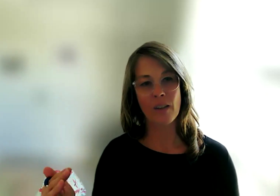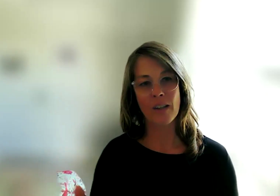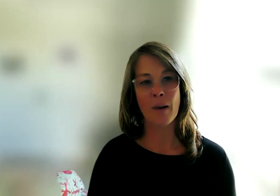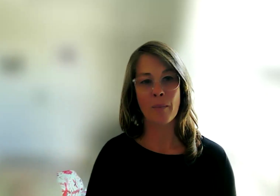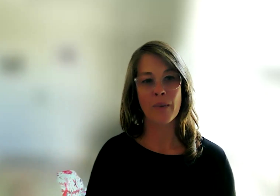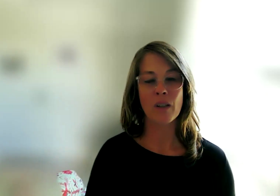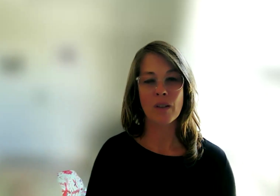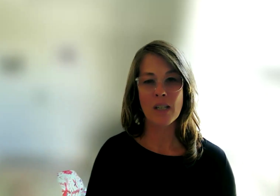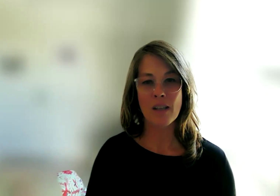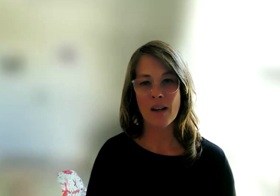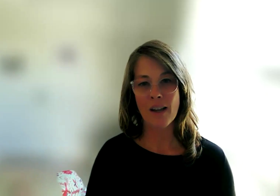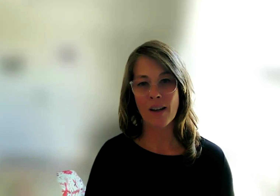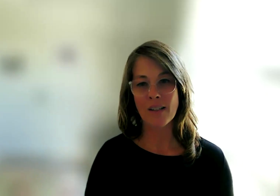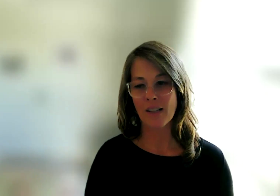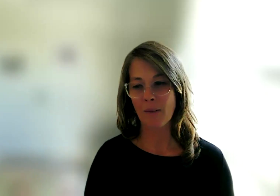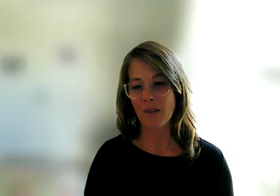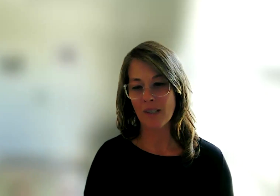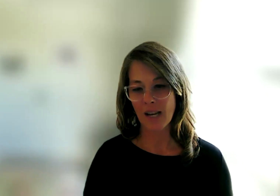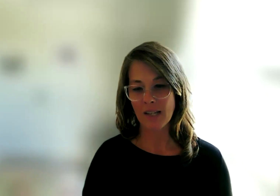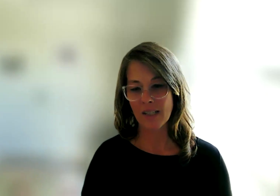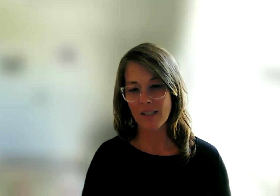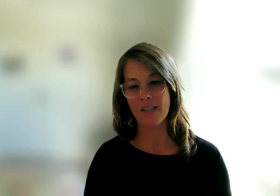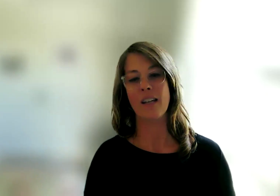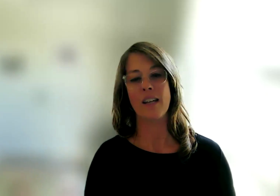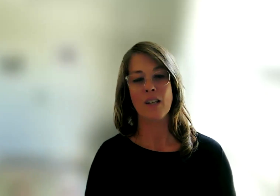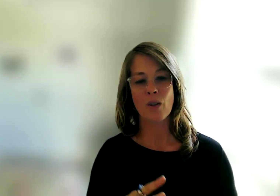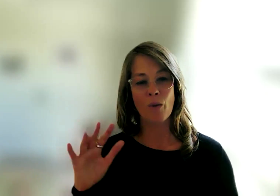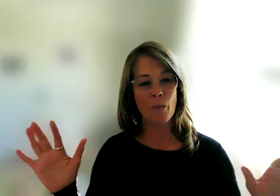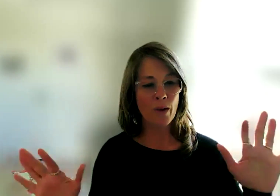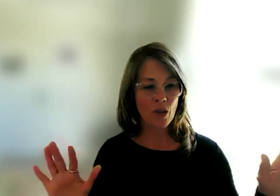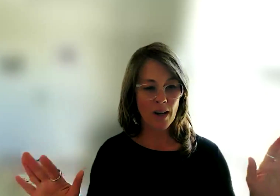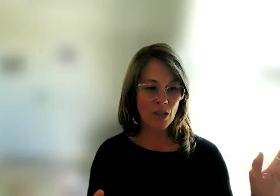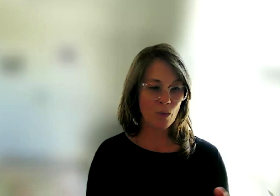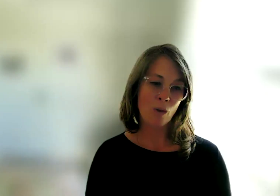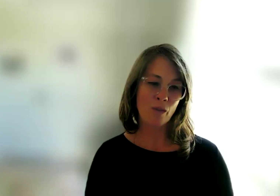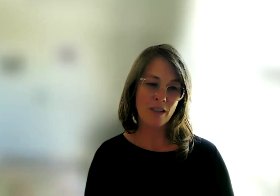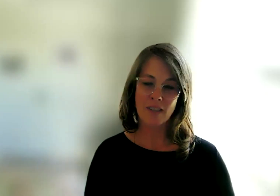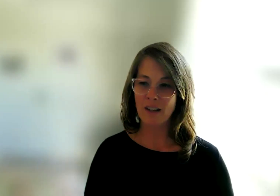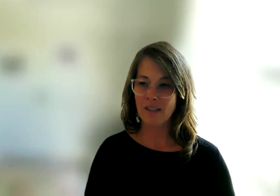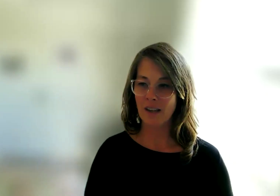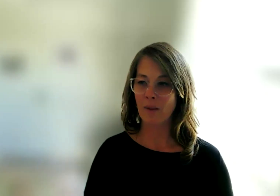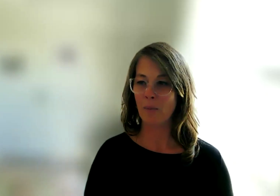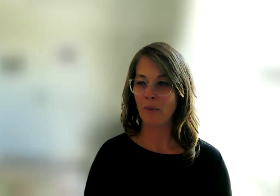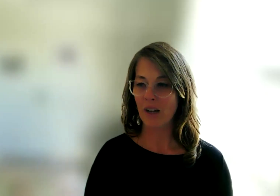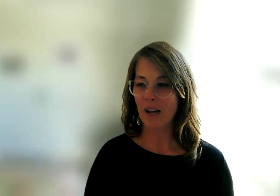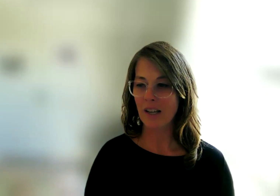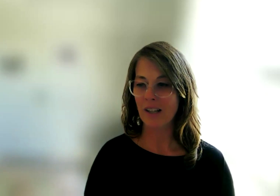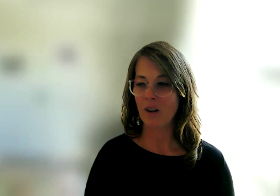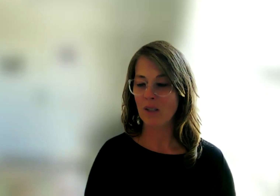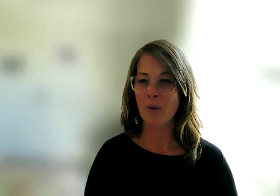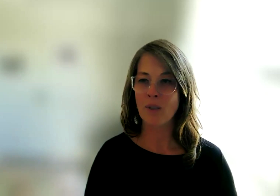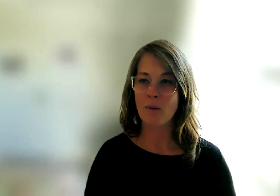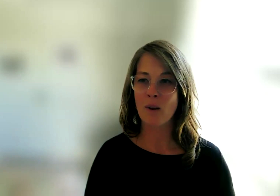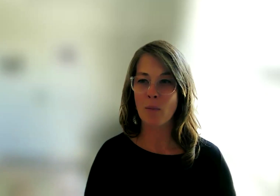authorities on the curricula and the standards. So we're trying to do all these things. We're kind of